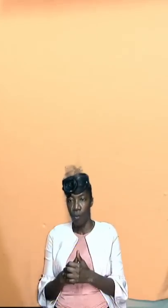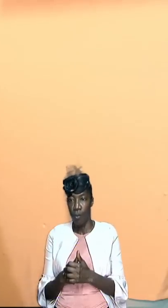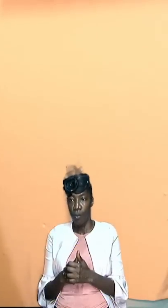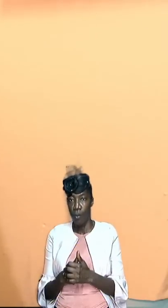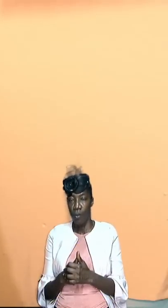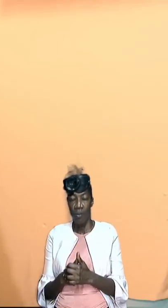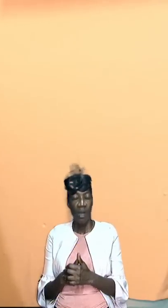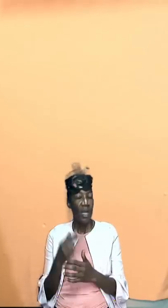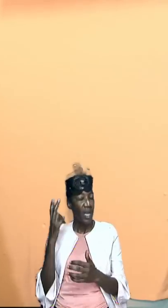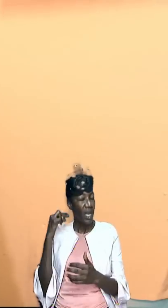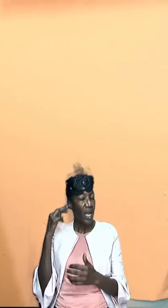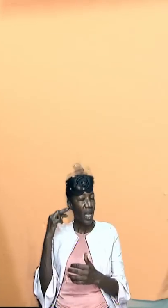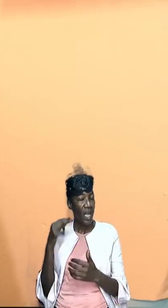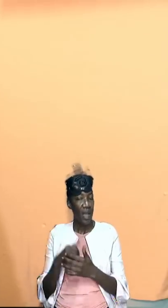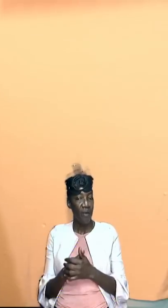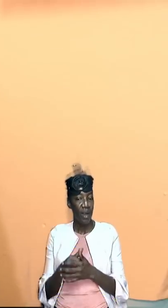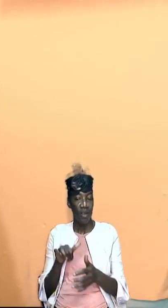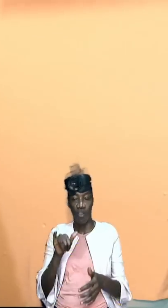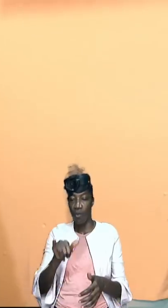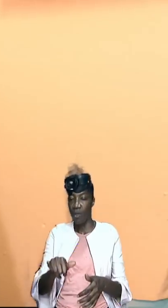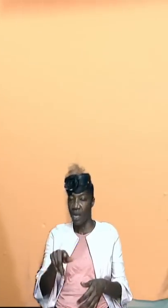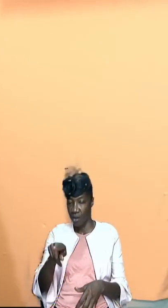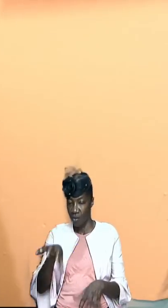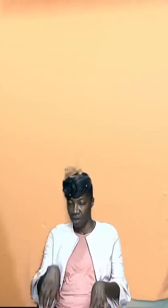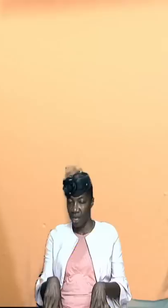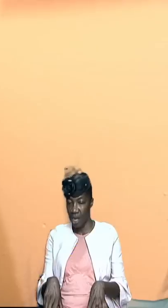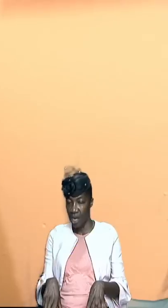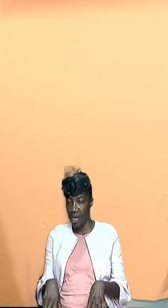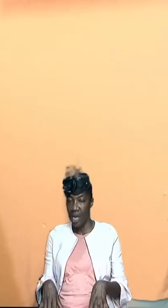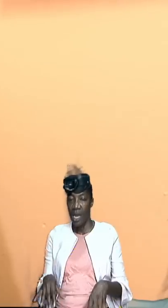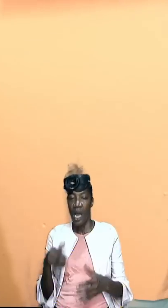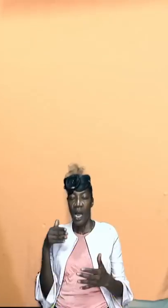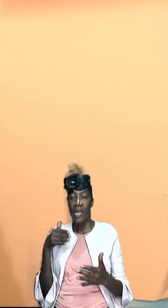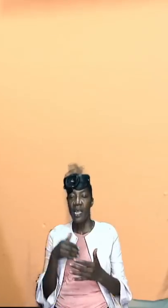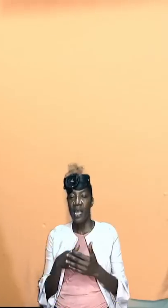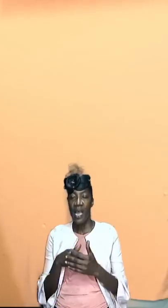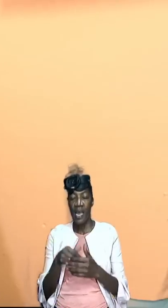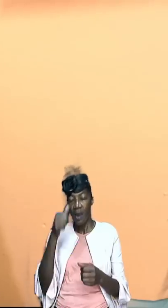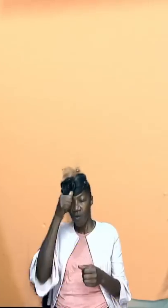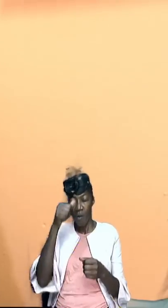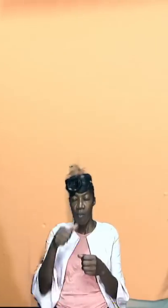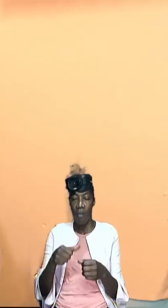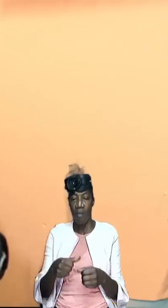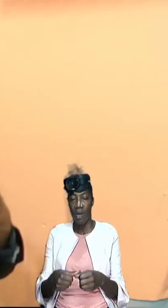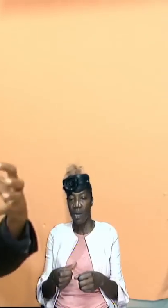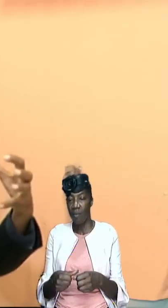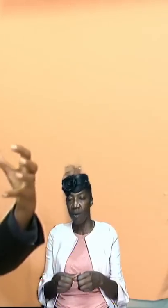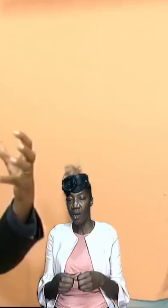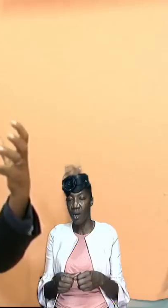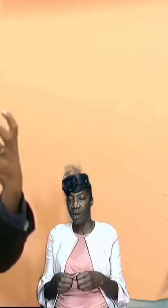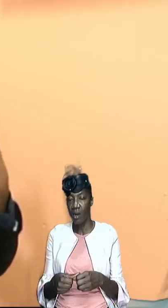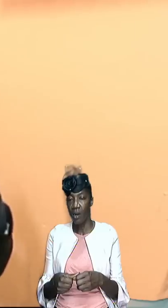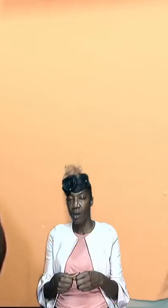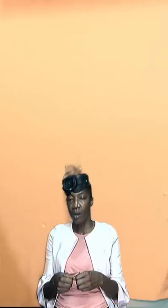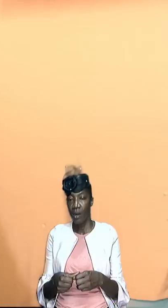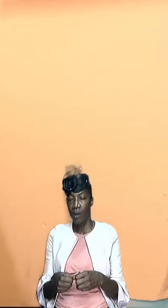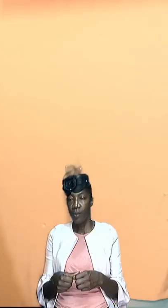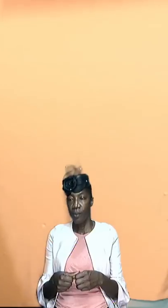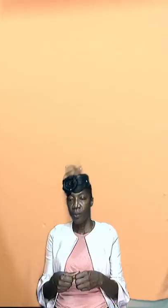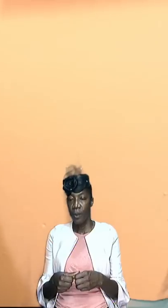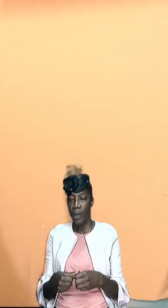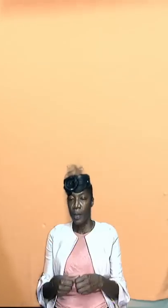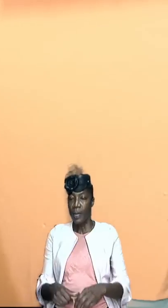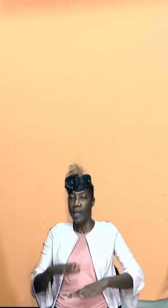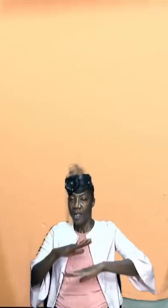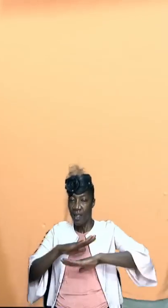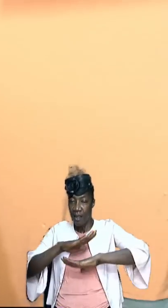our hearing so that we can again be reminded and it be